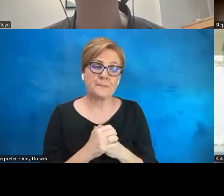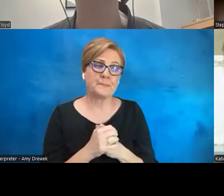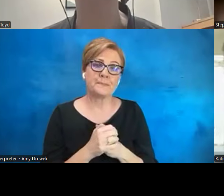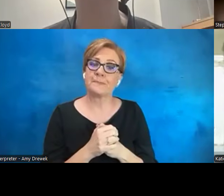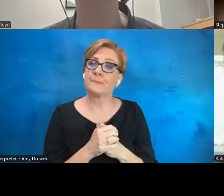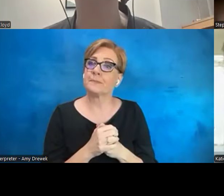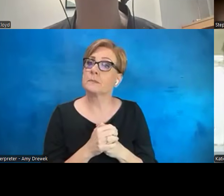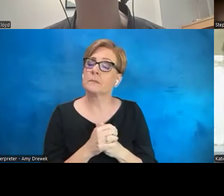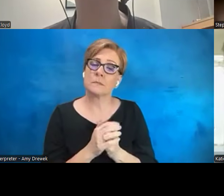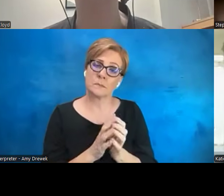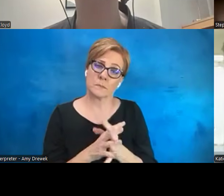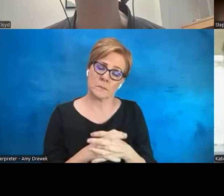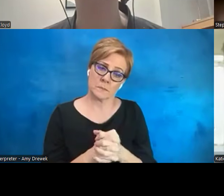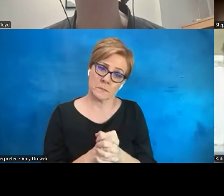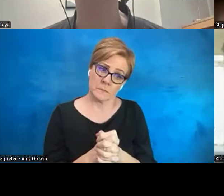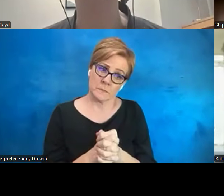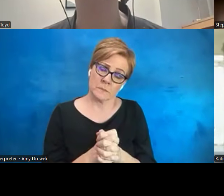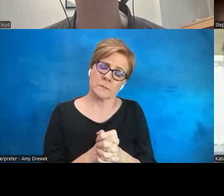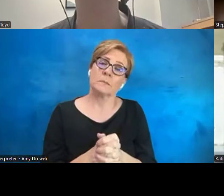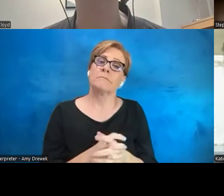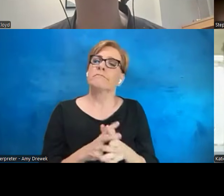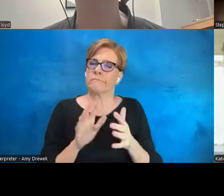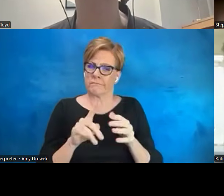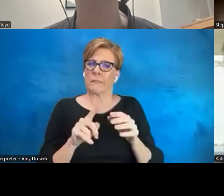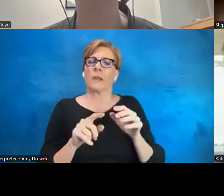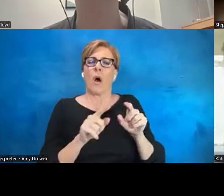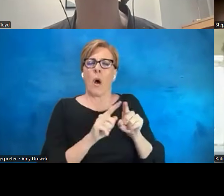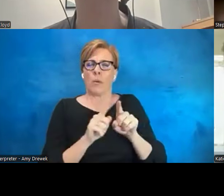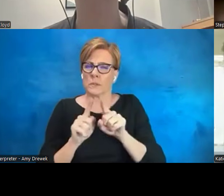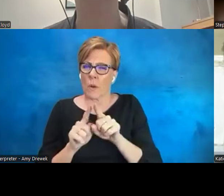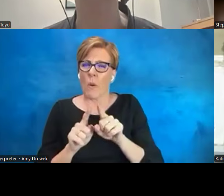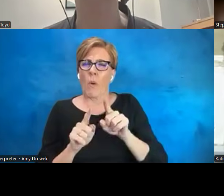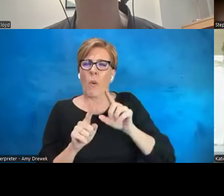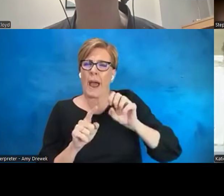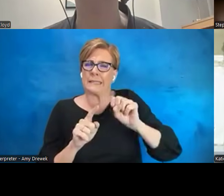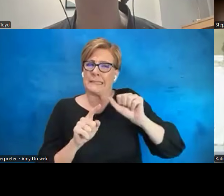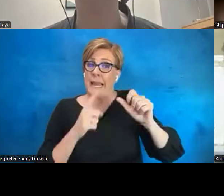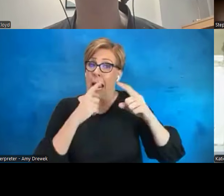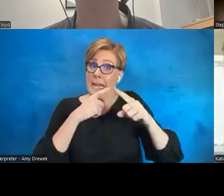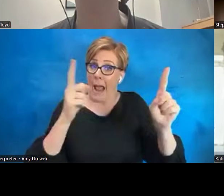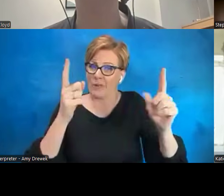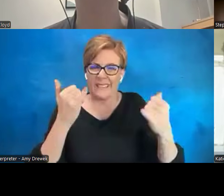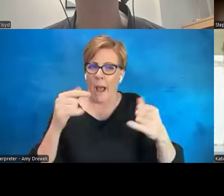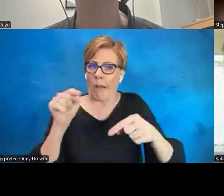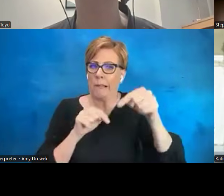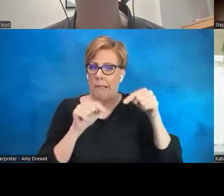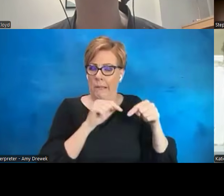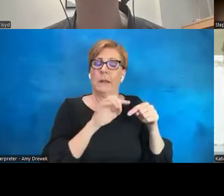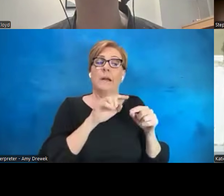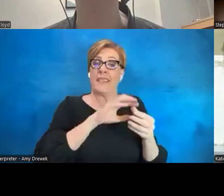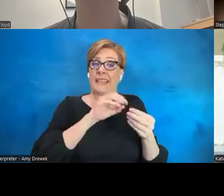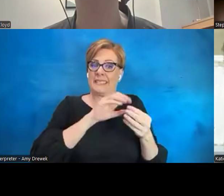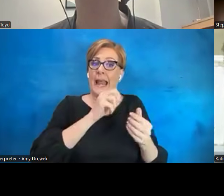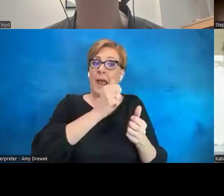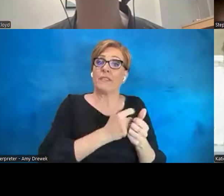Another thing that they had announced in the past that they are now walking back from is moving everything to